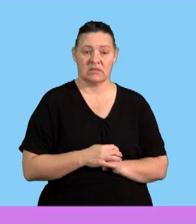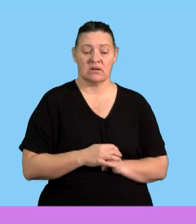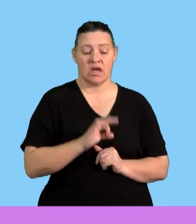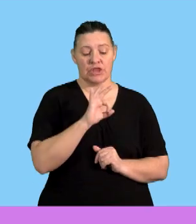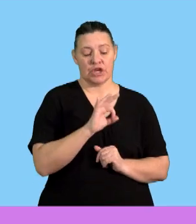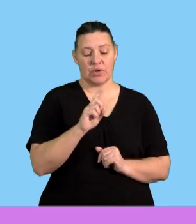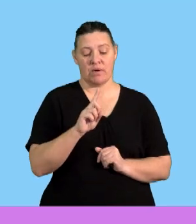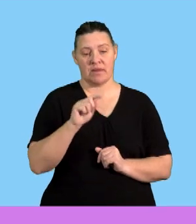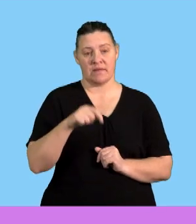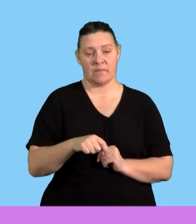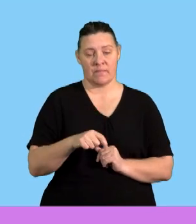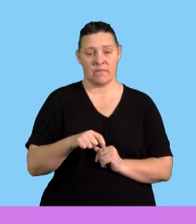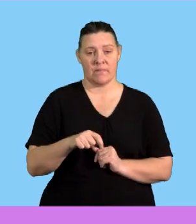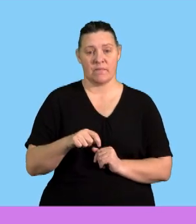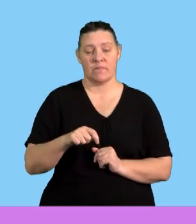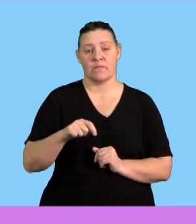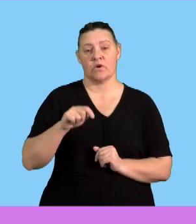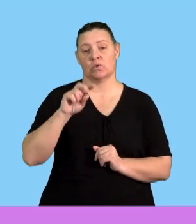with